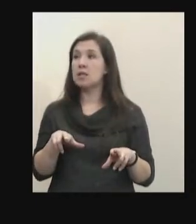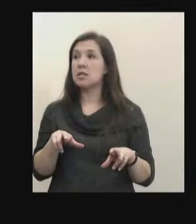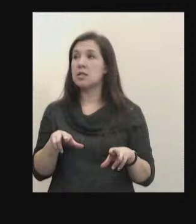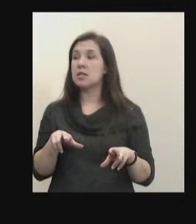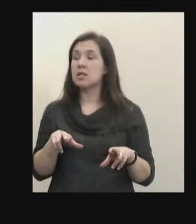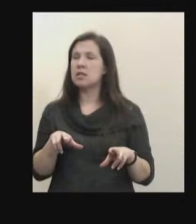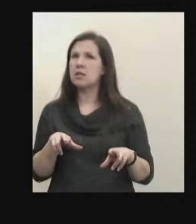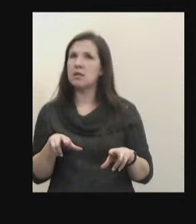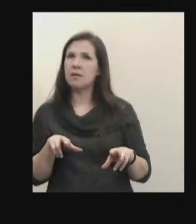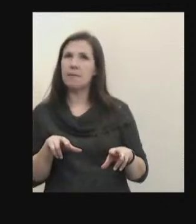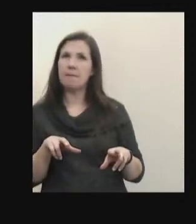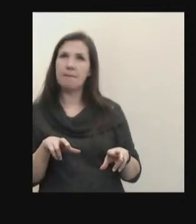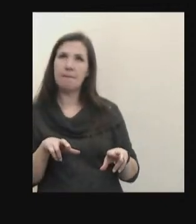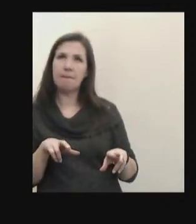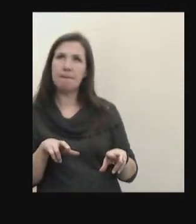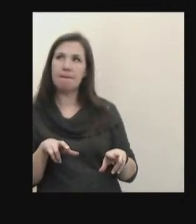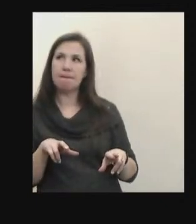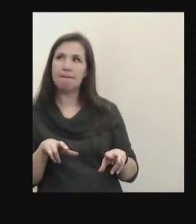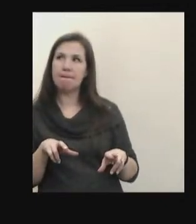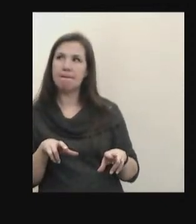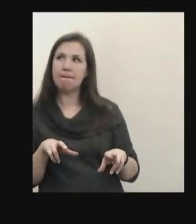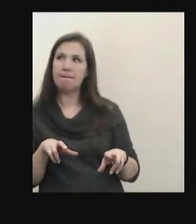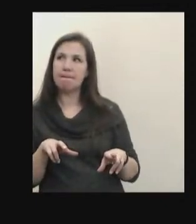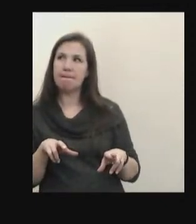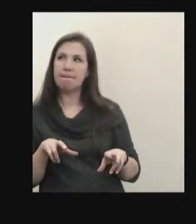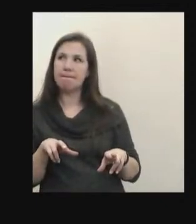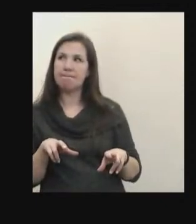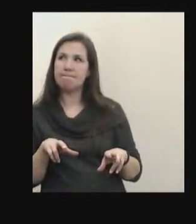to revoke your emergency powers? Thank you.